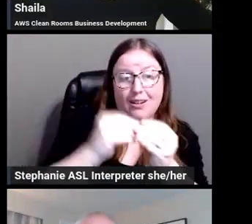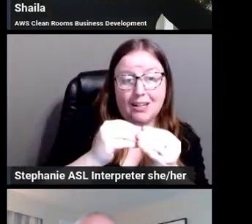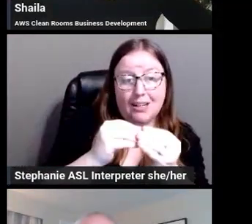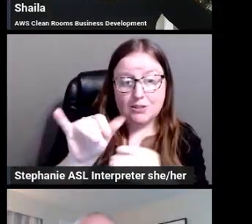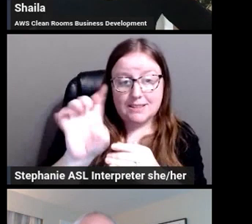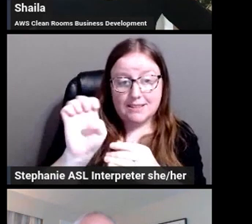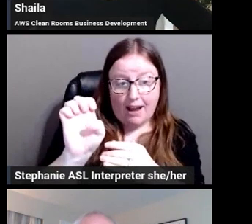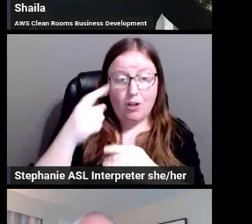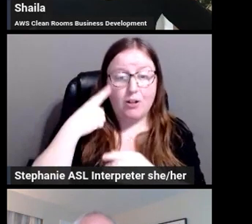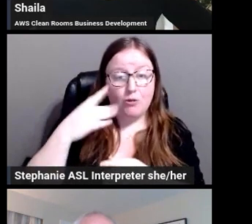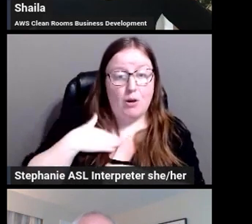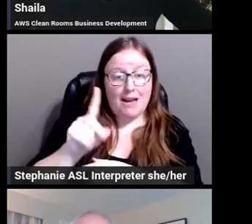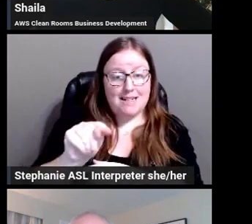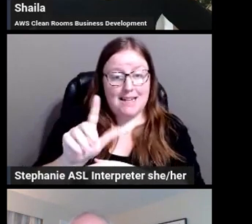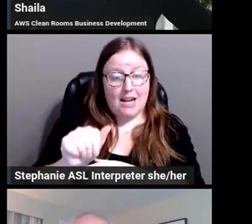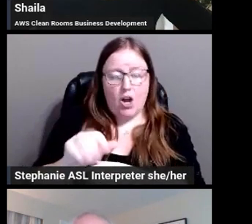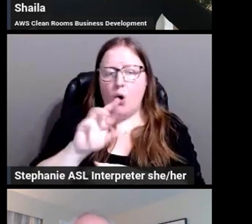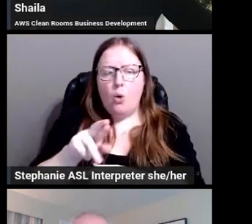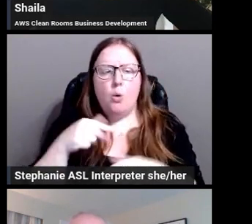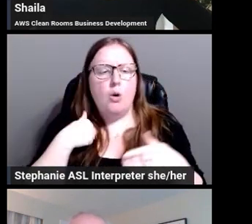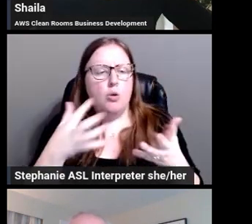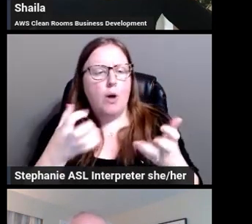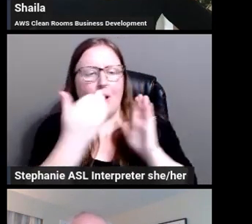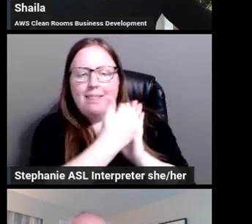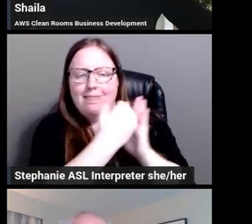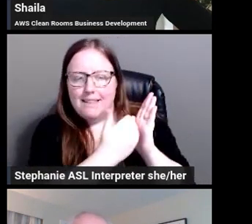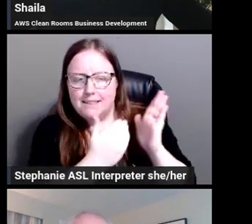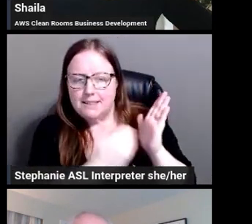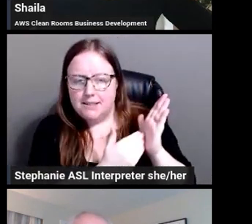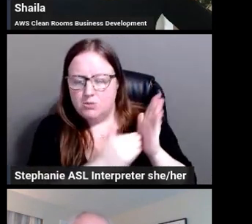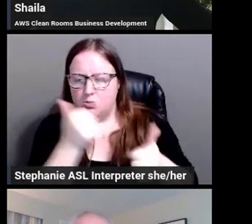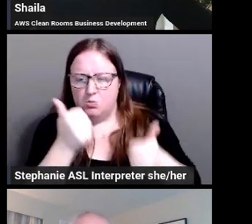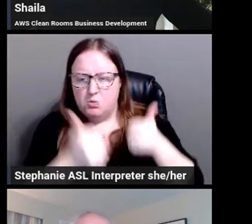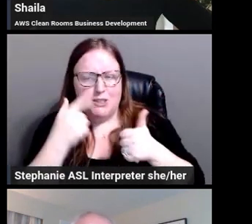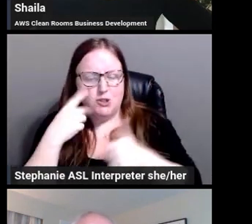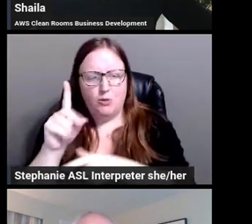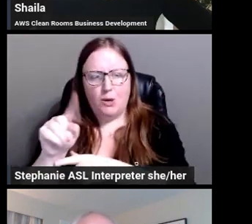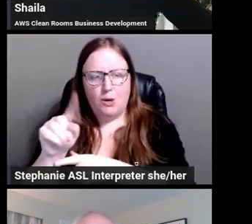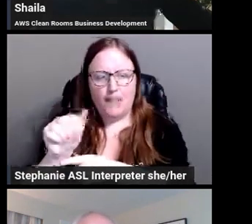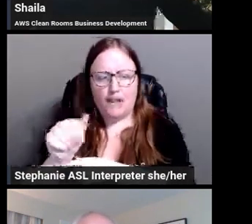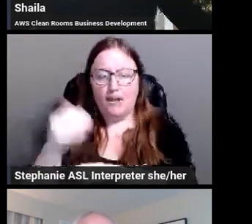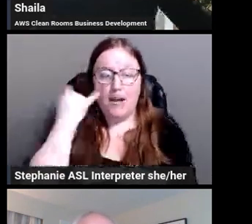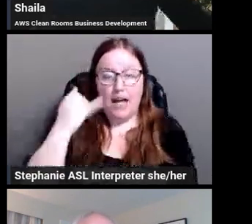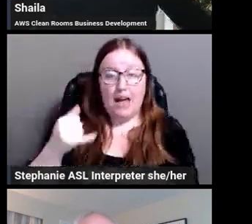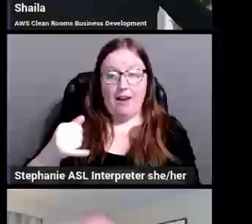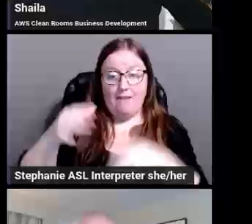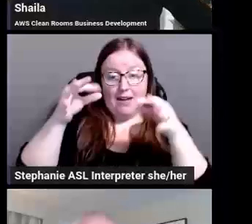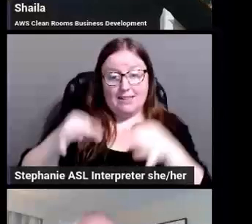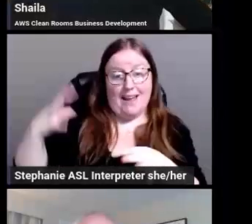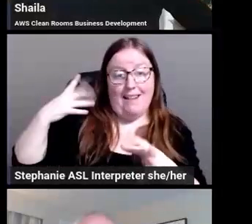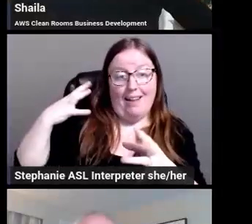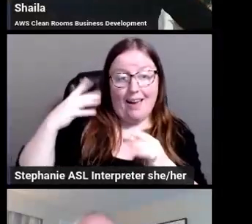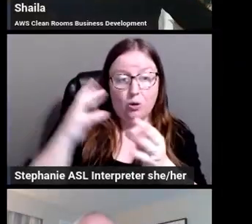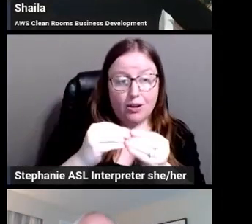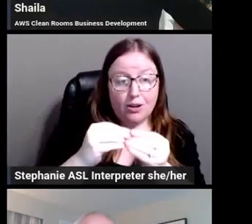happen on my data set, or do I want to support a list style analysis on my data set? If I choose an aggregate style analysis, I can get